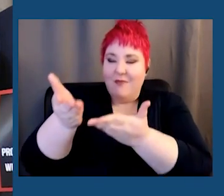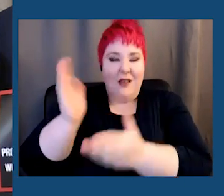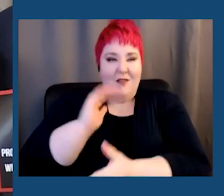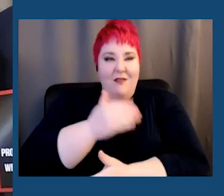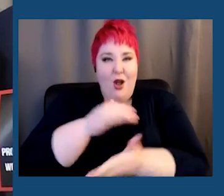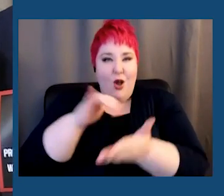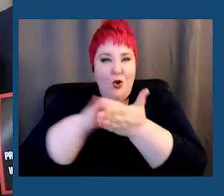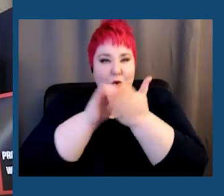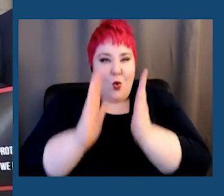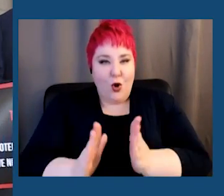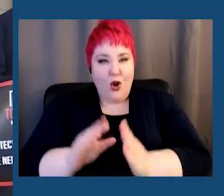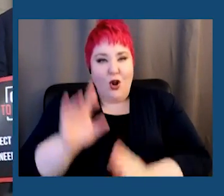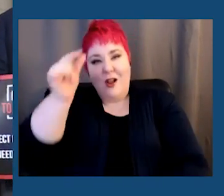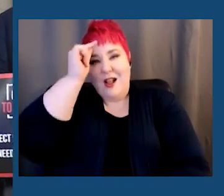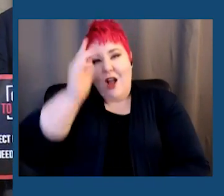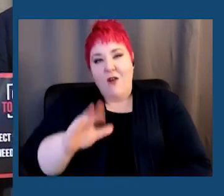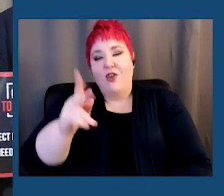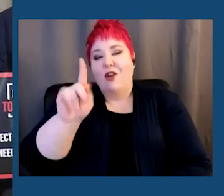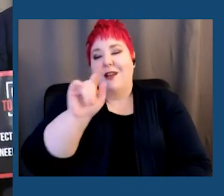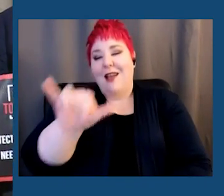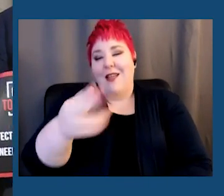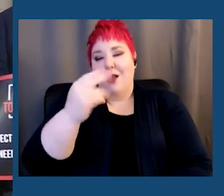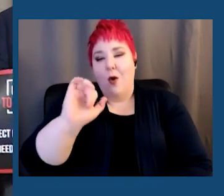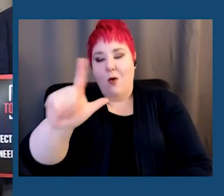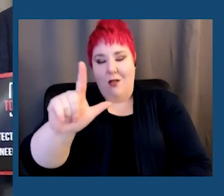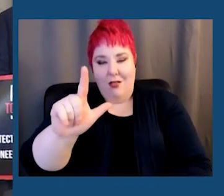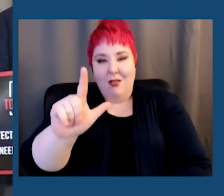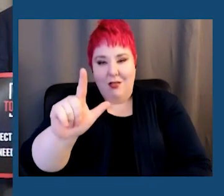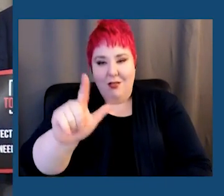Kathy Hochul. Yeah.